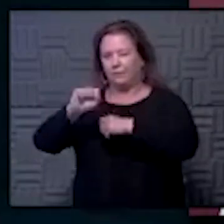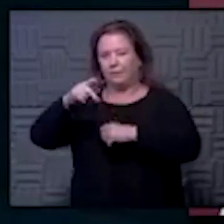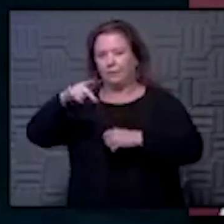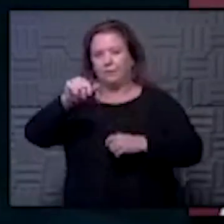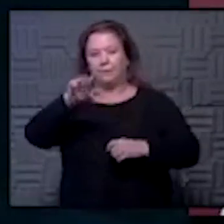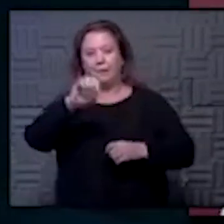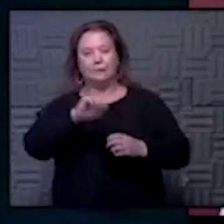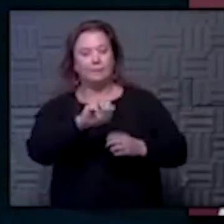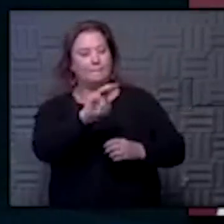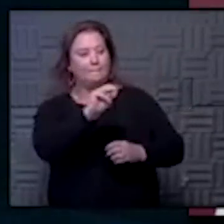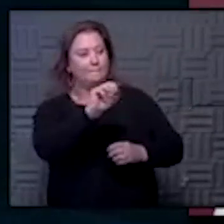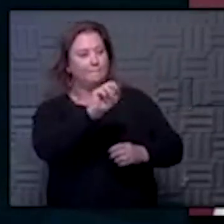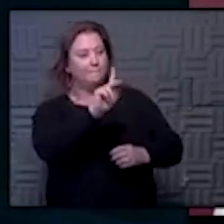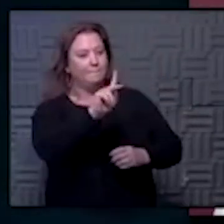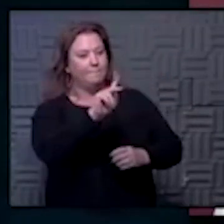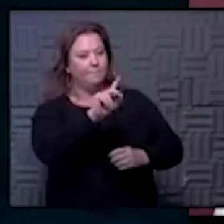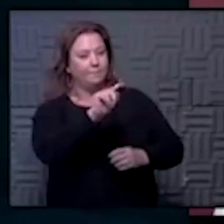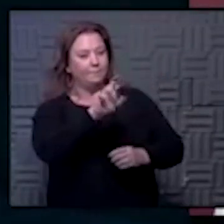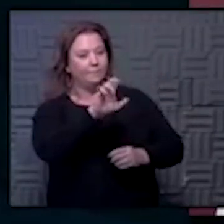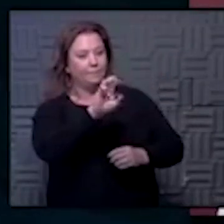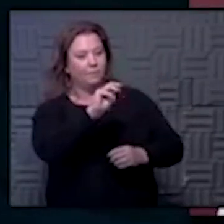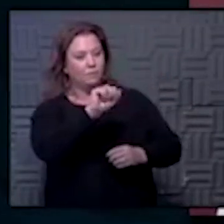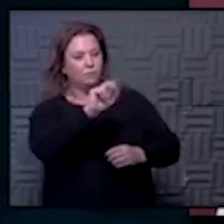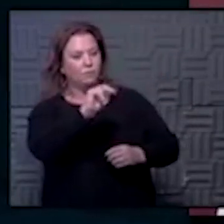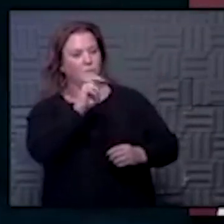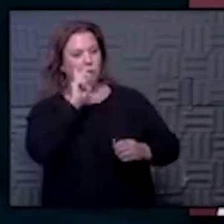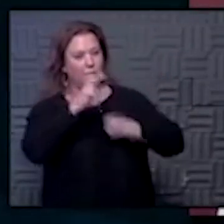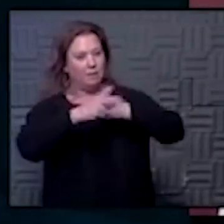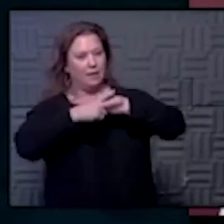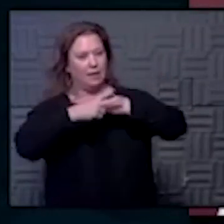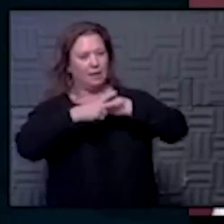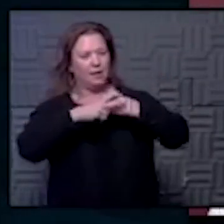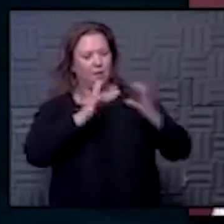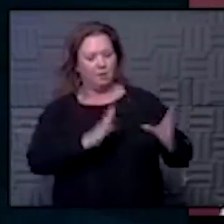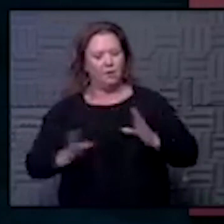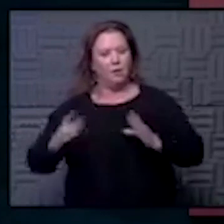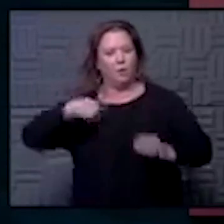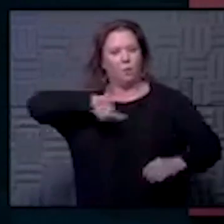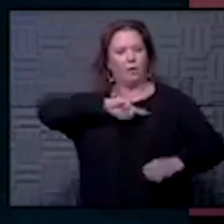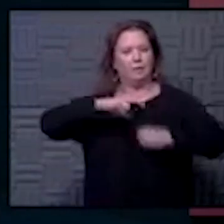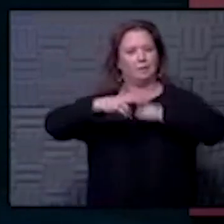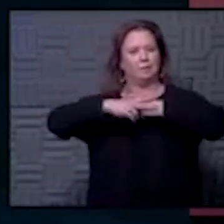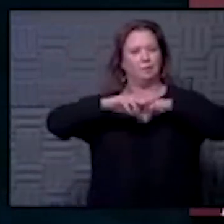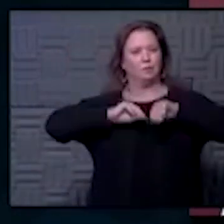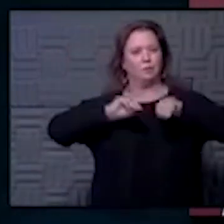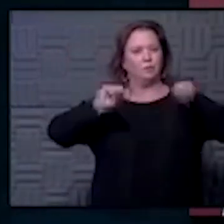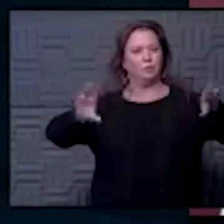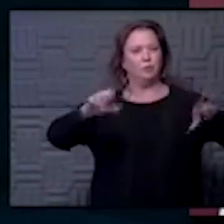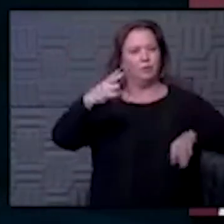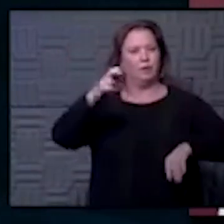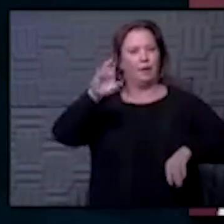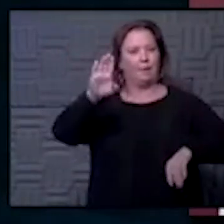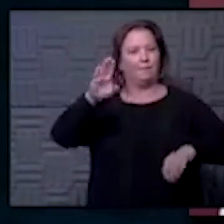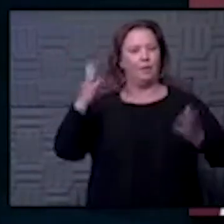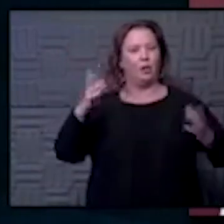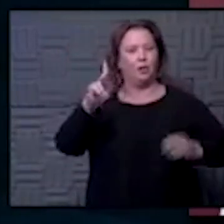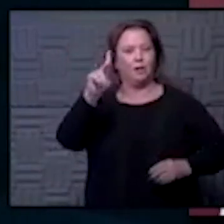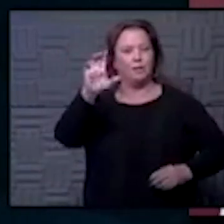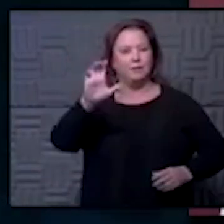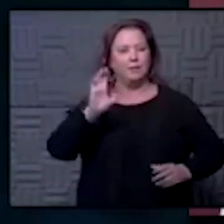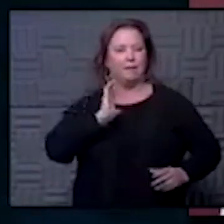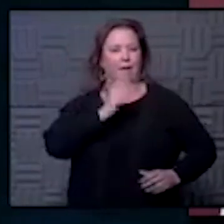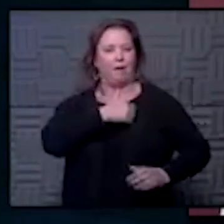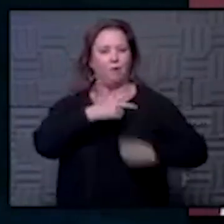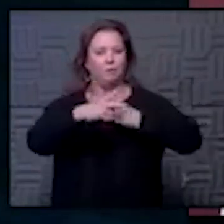bet. Mark, how about it, Truman? Do you have a plan for storage? Or I know we may be a storage and distribution hub in Kansas City. That may be part of